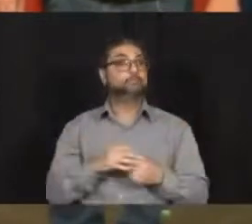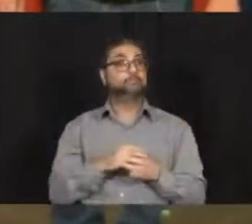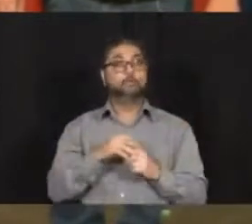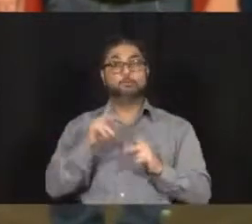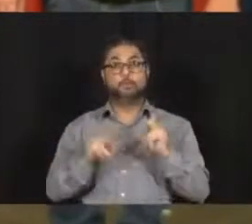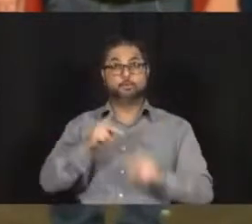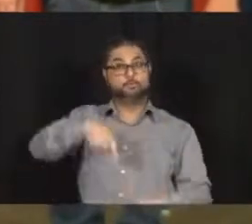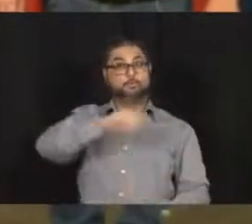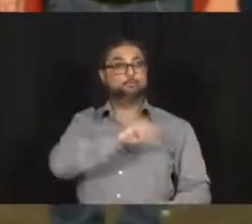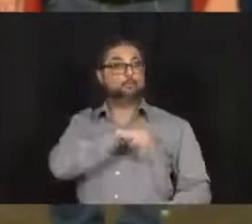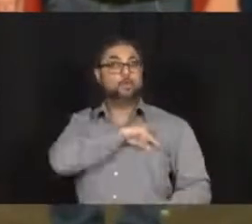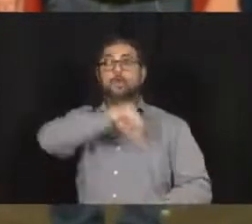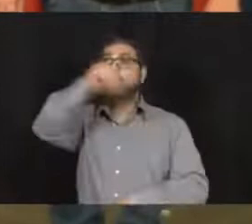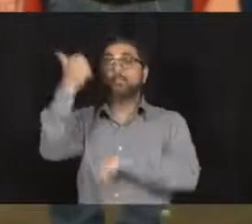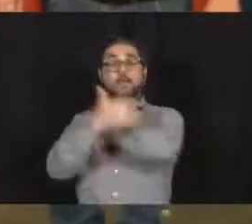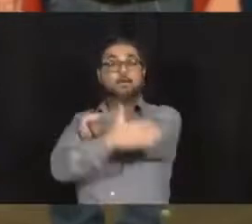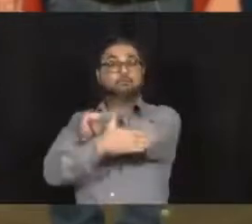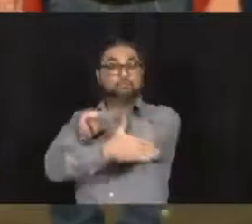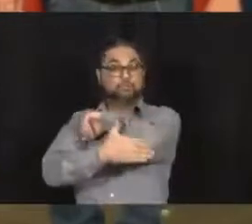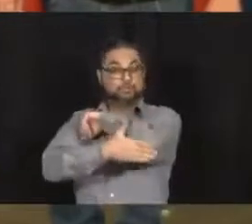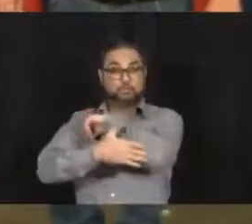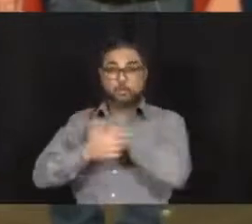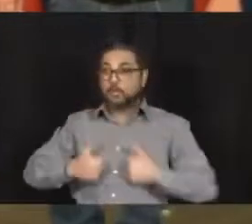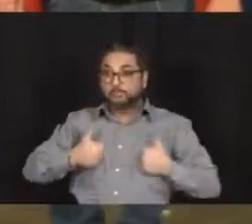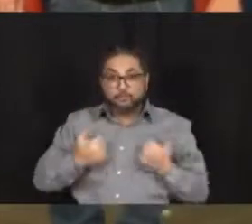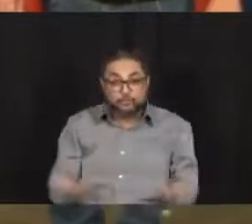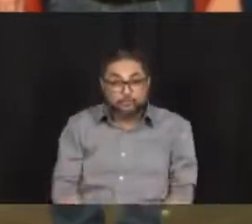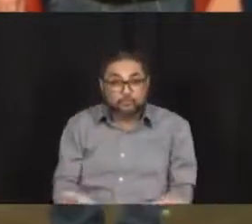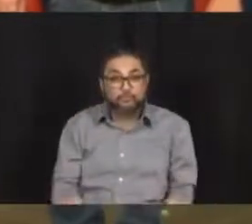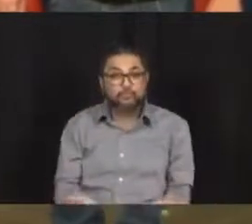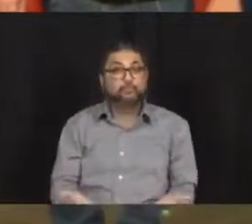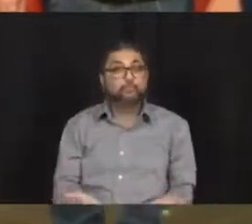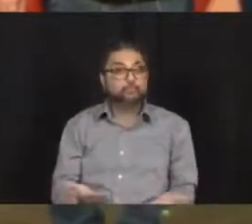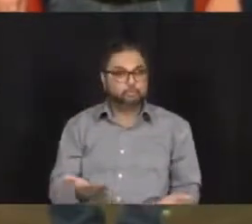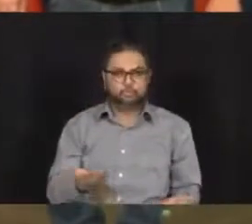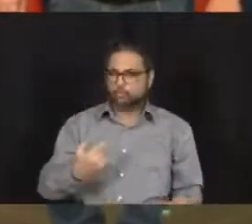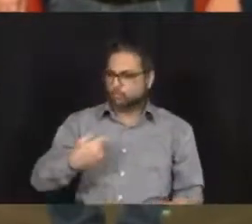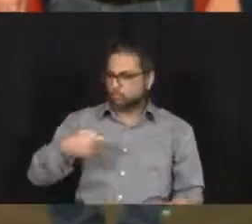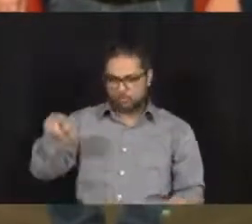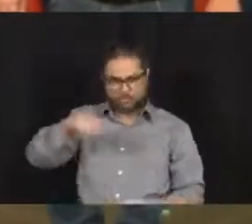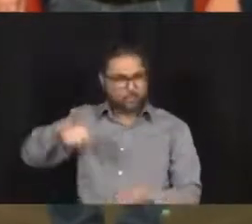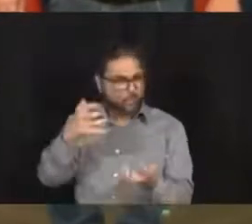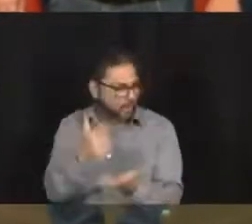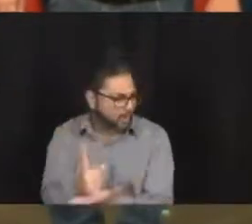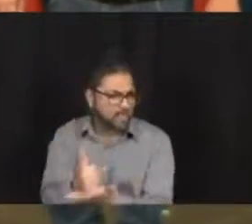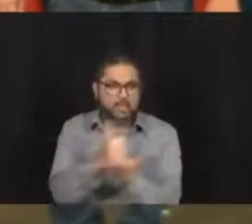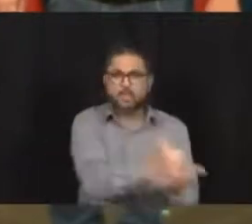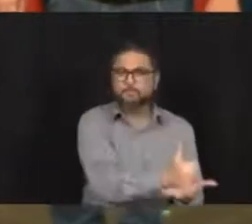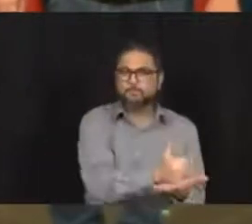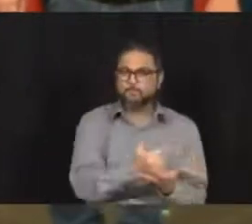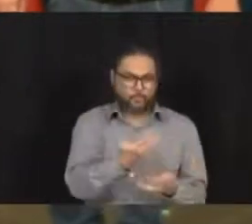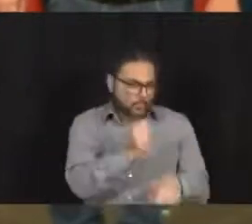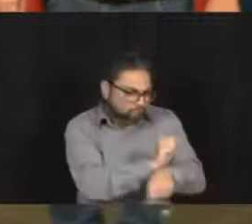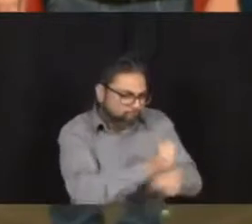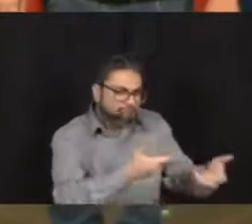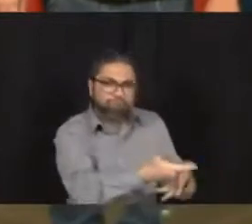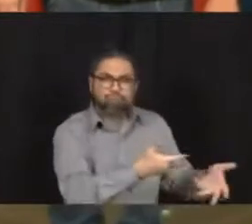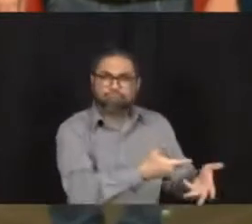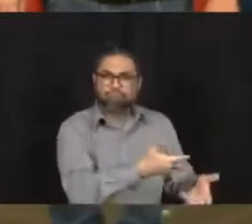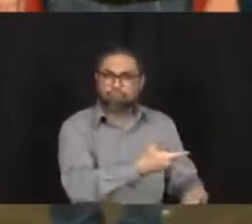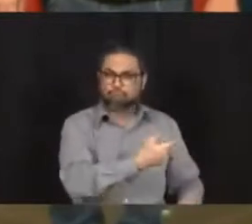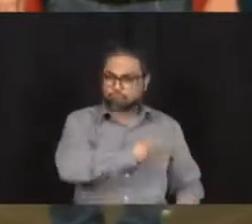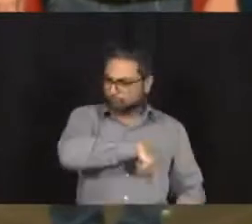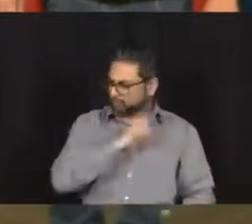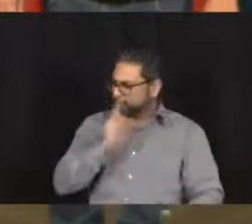coming forward. We thank them for that because they want to do the work on the front lines, and we have their backs in terms of protective